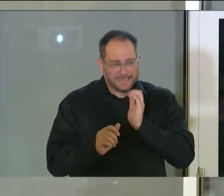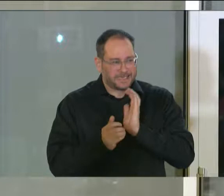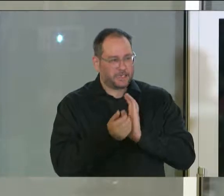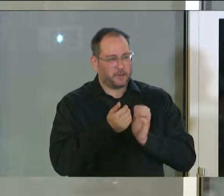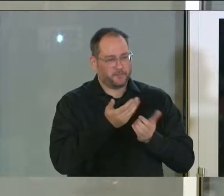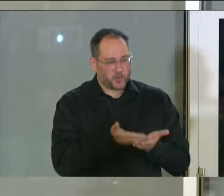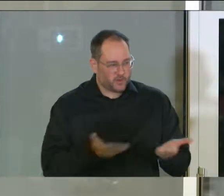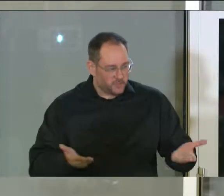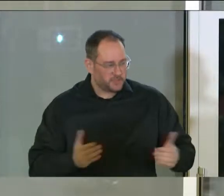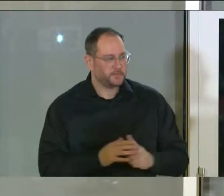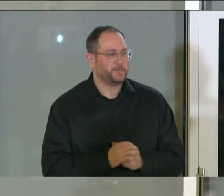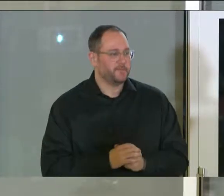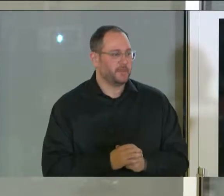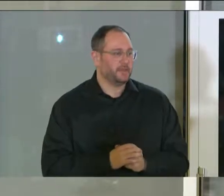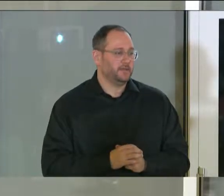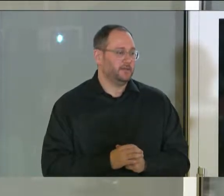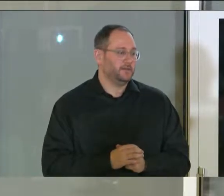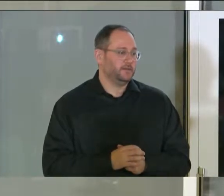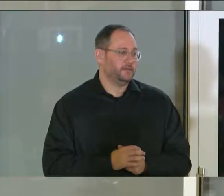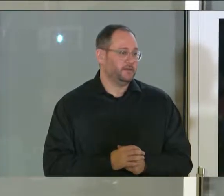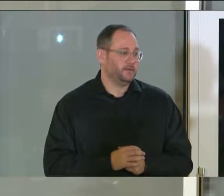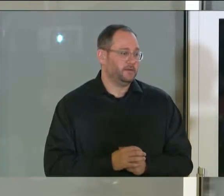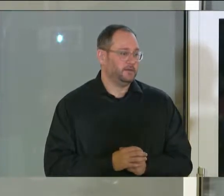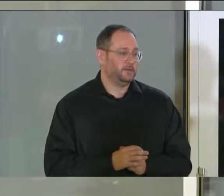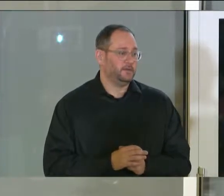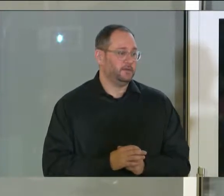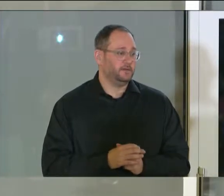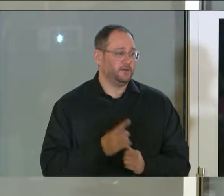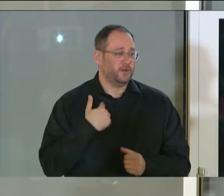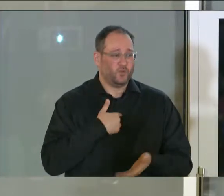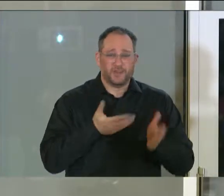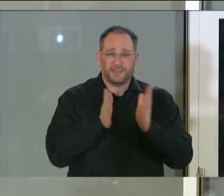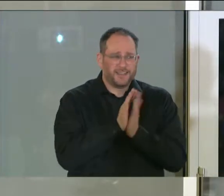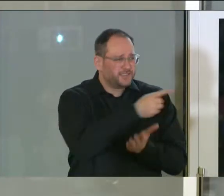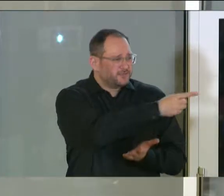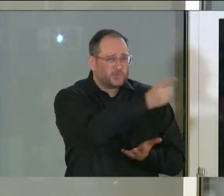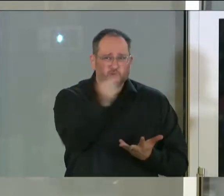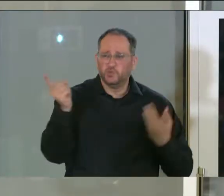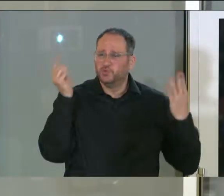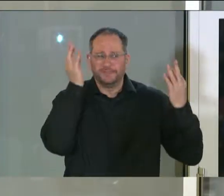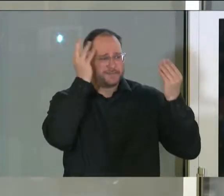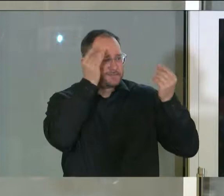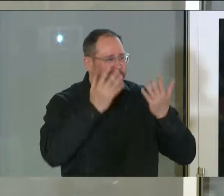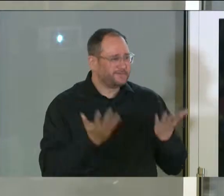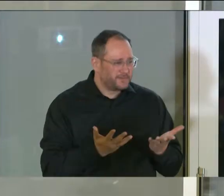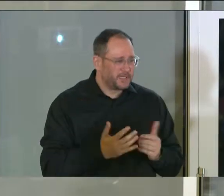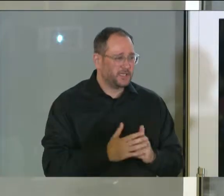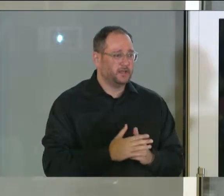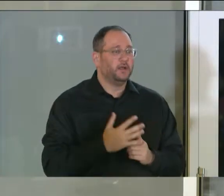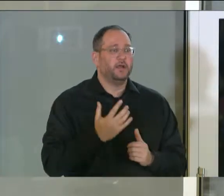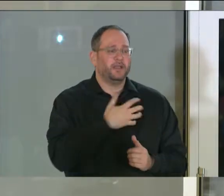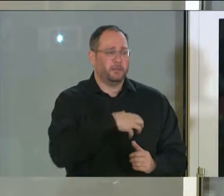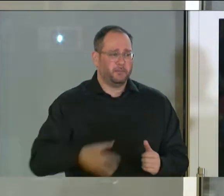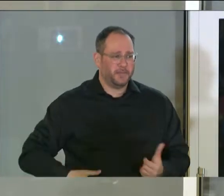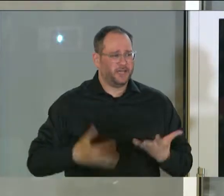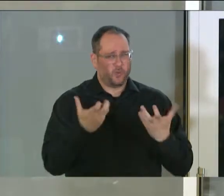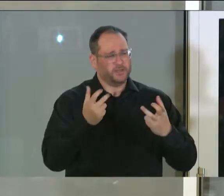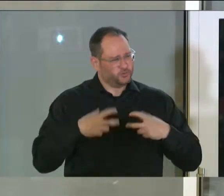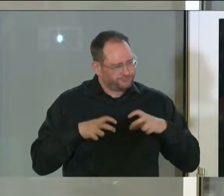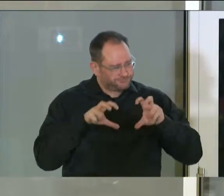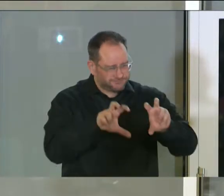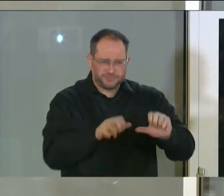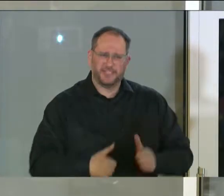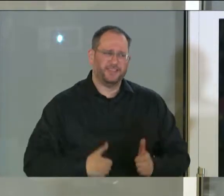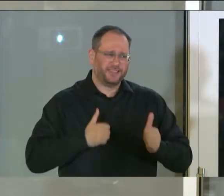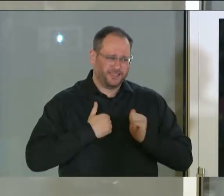would ask you to think about in this cluster is the mayor's investment in the lives of children and families who really